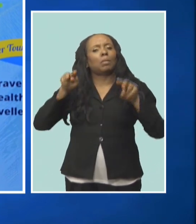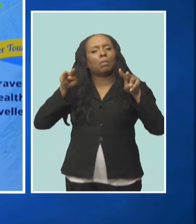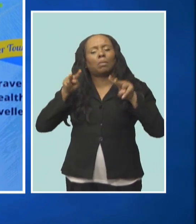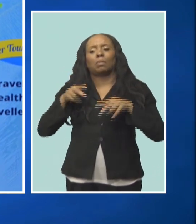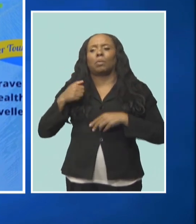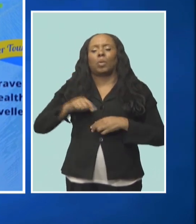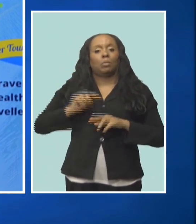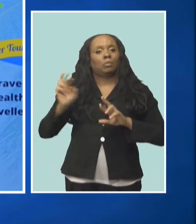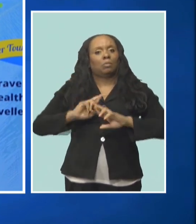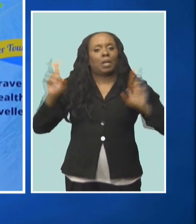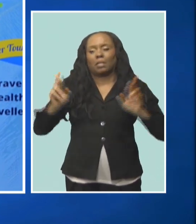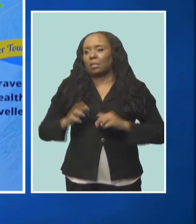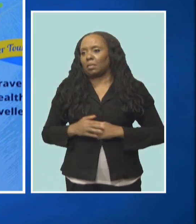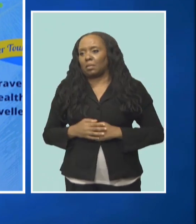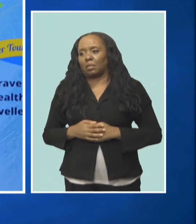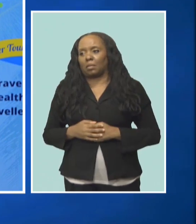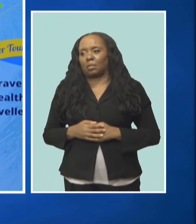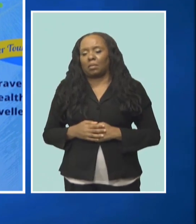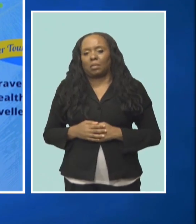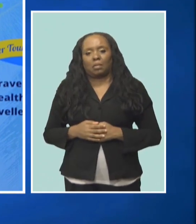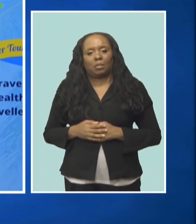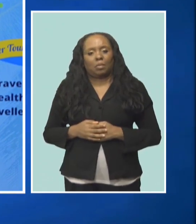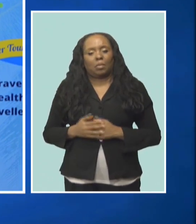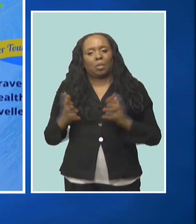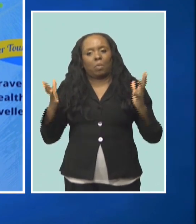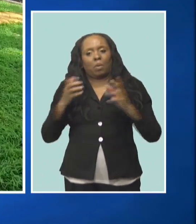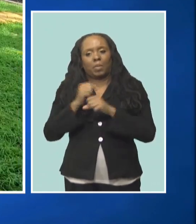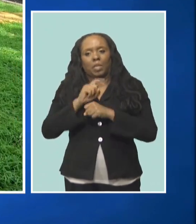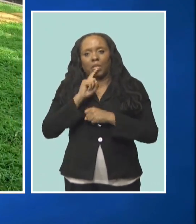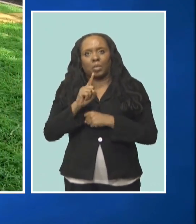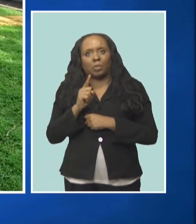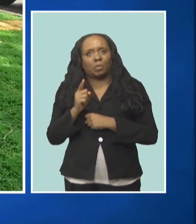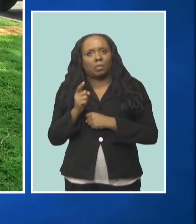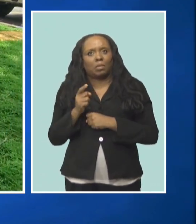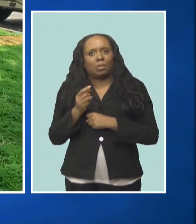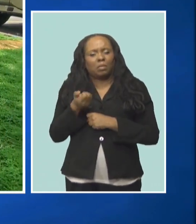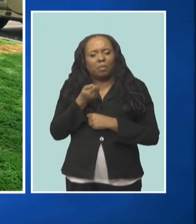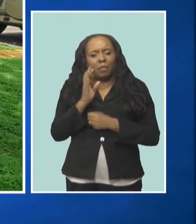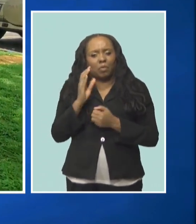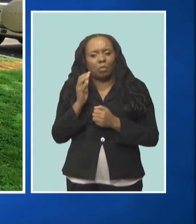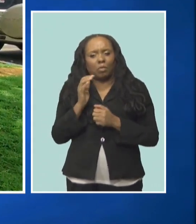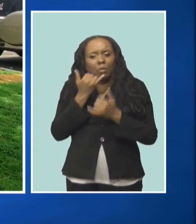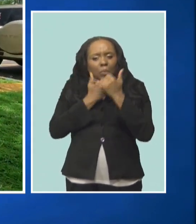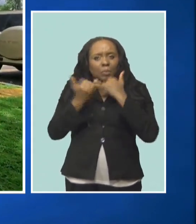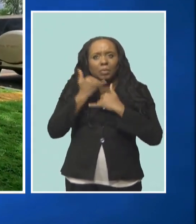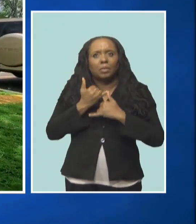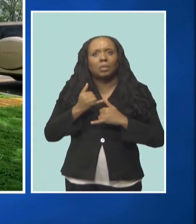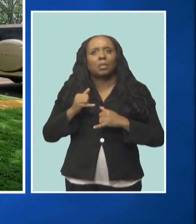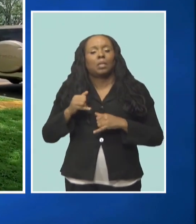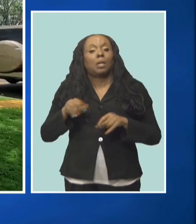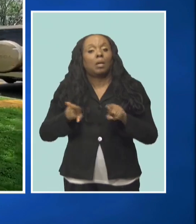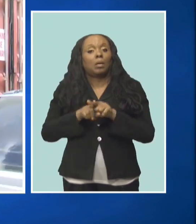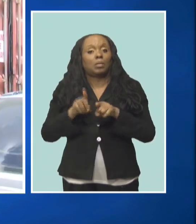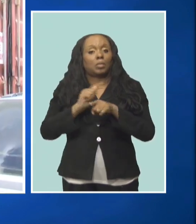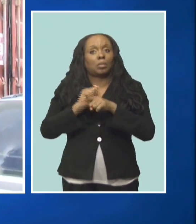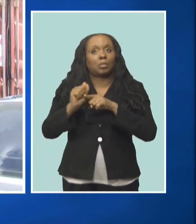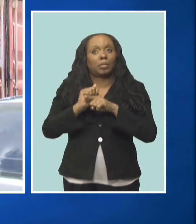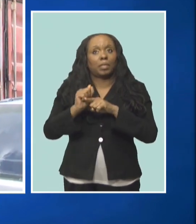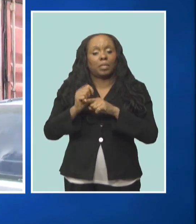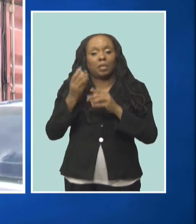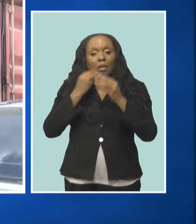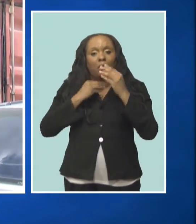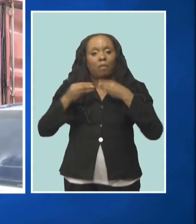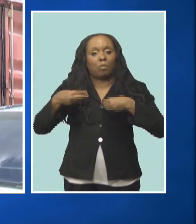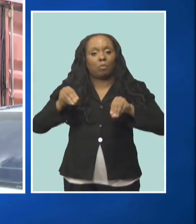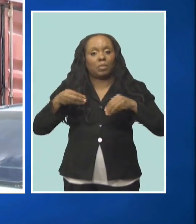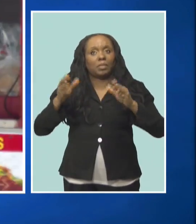that, we reduce occurrences as much as possible. Training will also be conducted for food vendors on request by